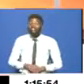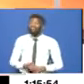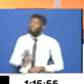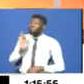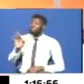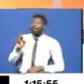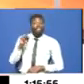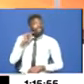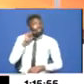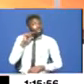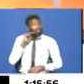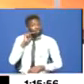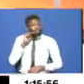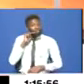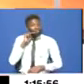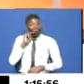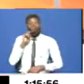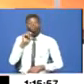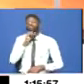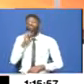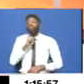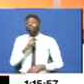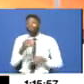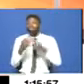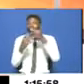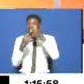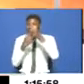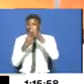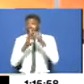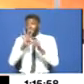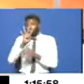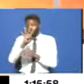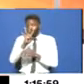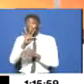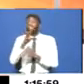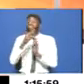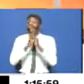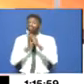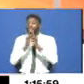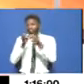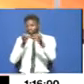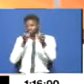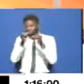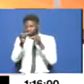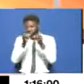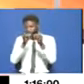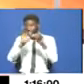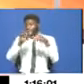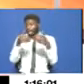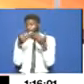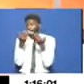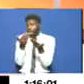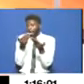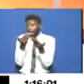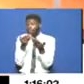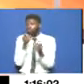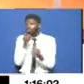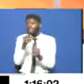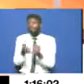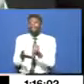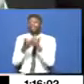Bonike, spoke to the Kenya News Agency about this piece of history and how it helped shape Kenya's march to